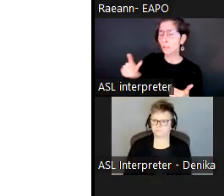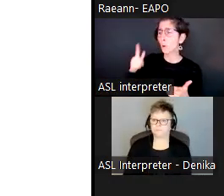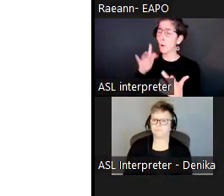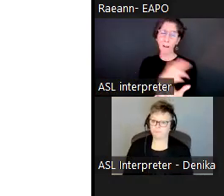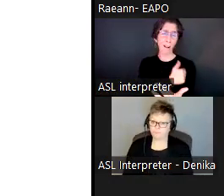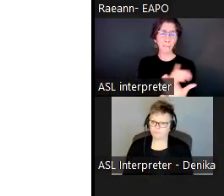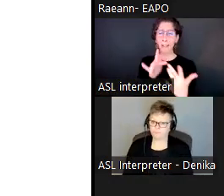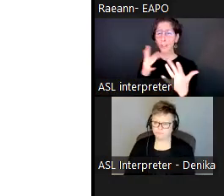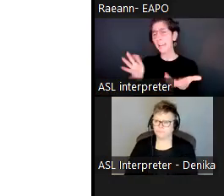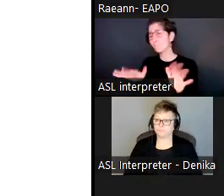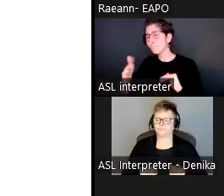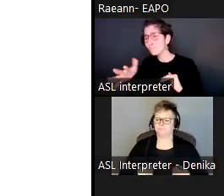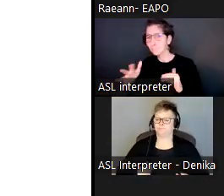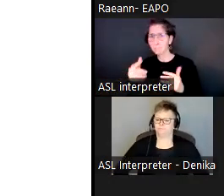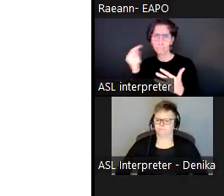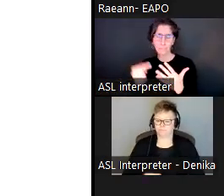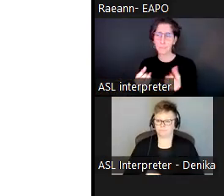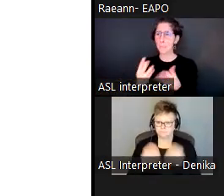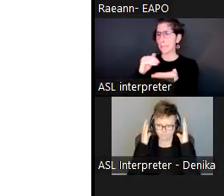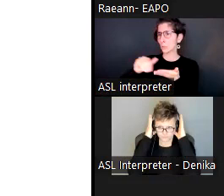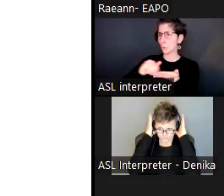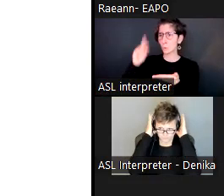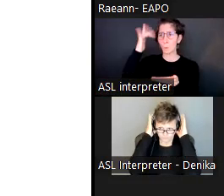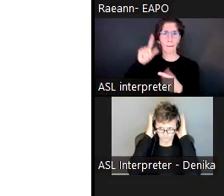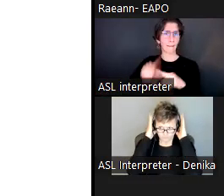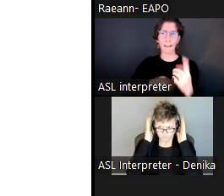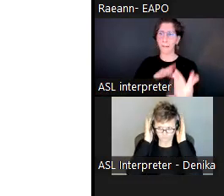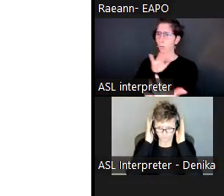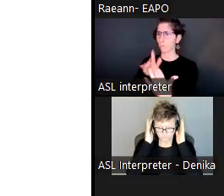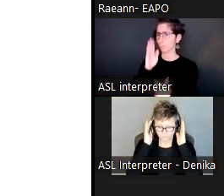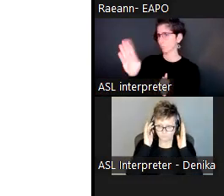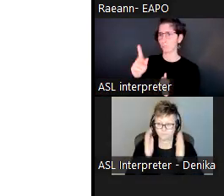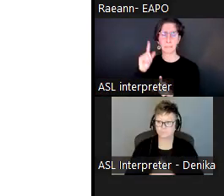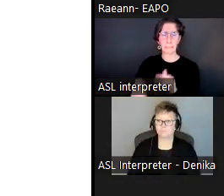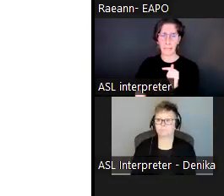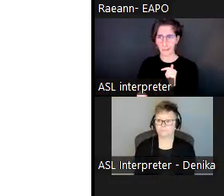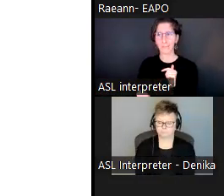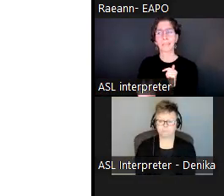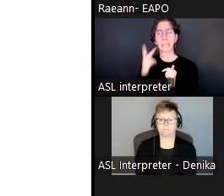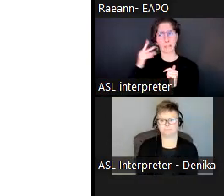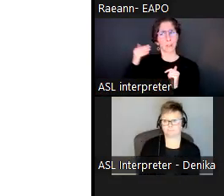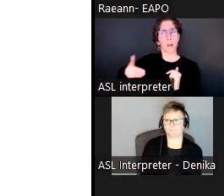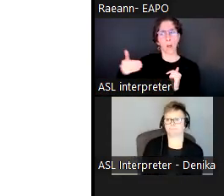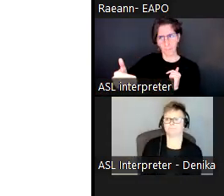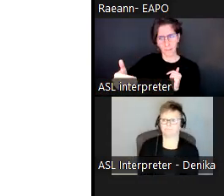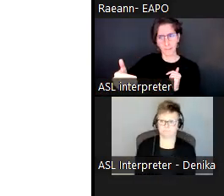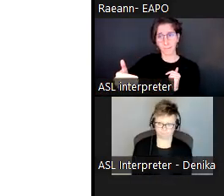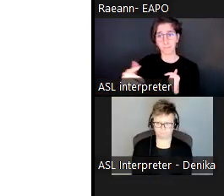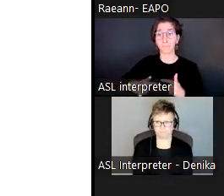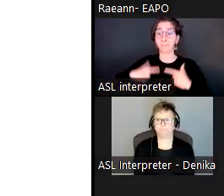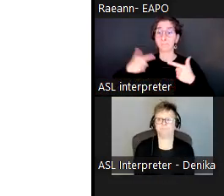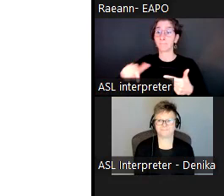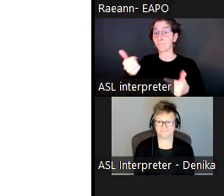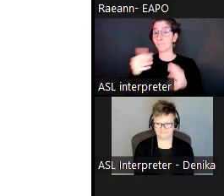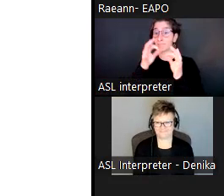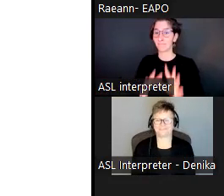hospital. Those are ones that we're seeing often. And with businesses accounts, the fraudsters may set up an